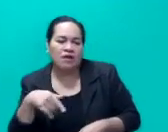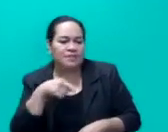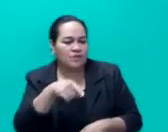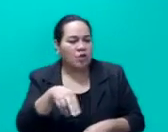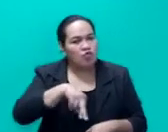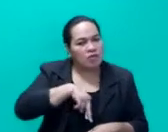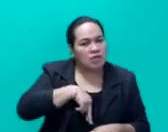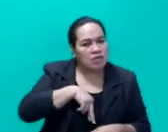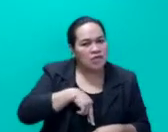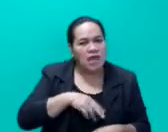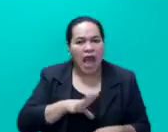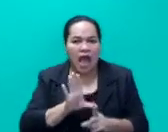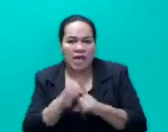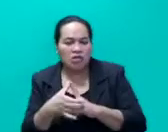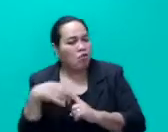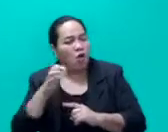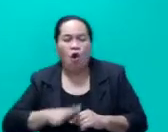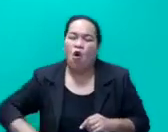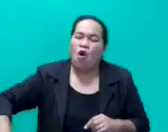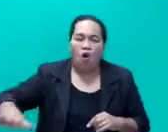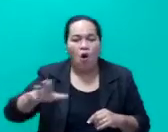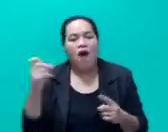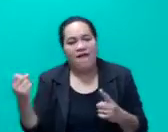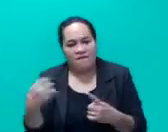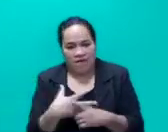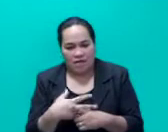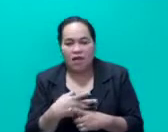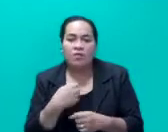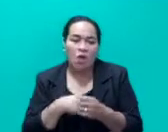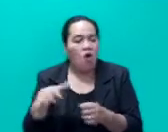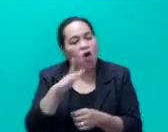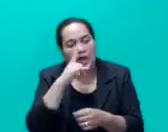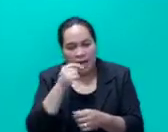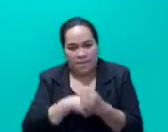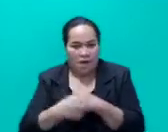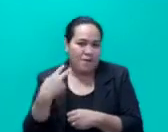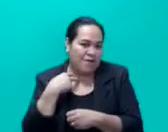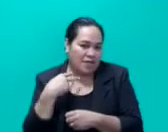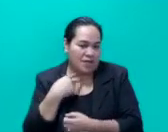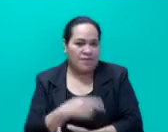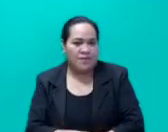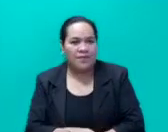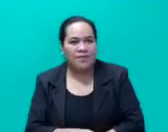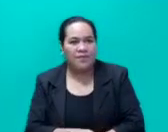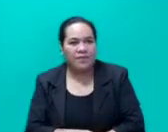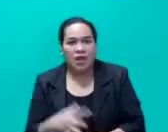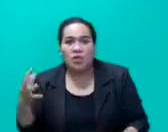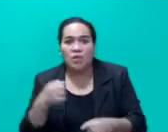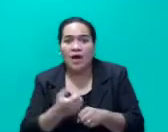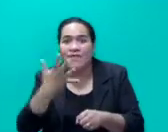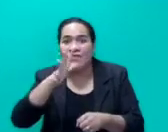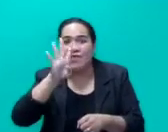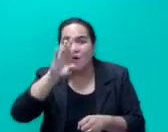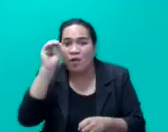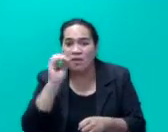see where you live. Anyone and everyone can be a victim of domestic violence. Mr. Speaker, of the total calls, 54% were from the